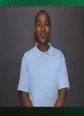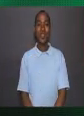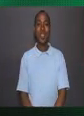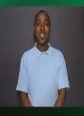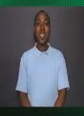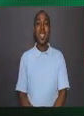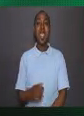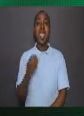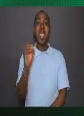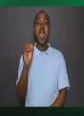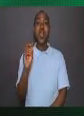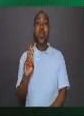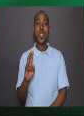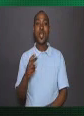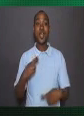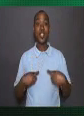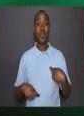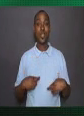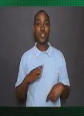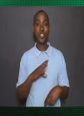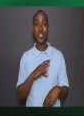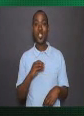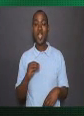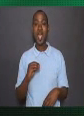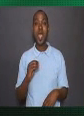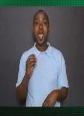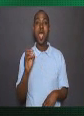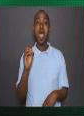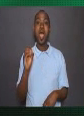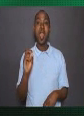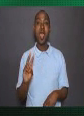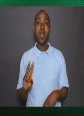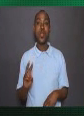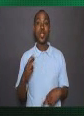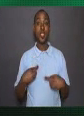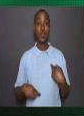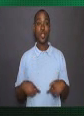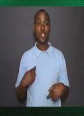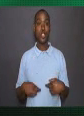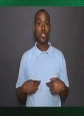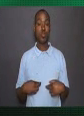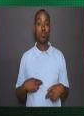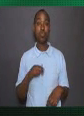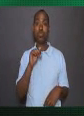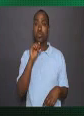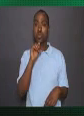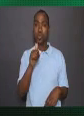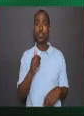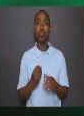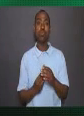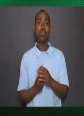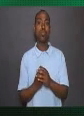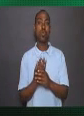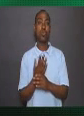Aerobic respiration and anaerobic respiration do not